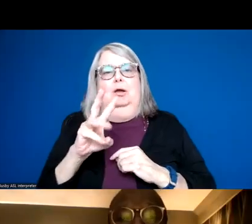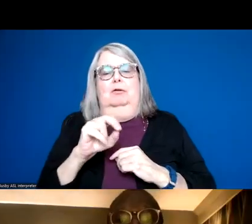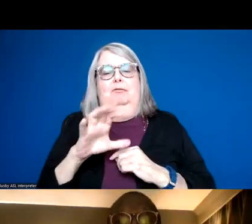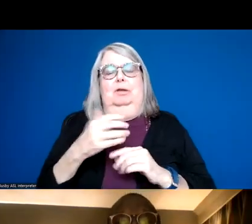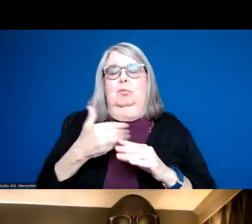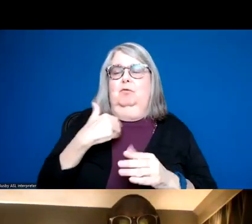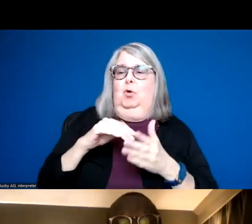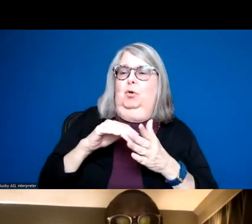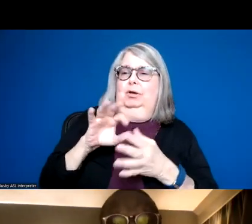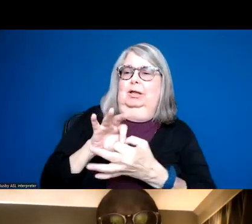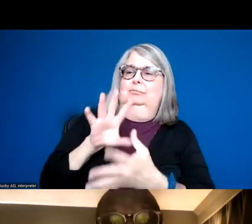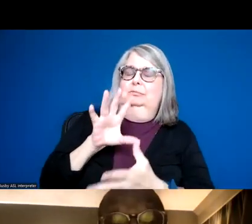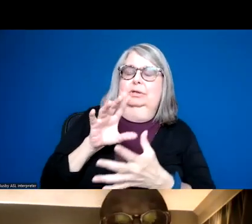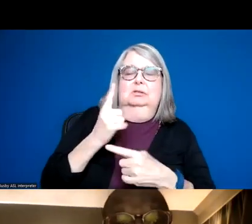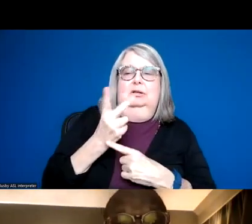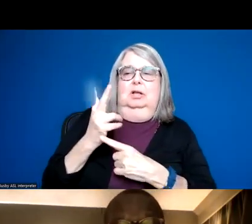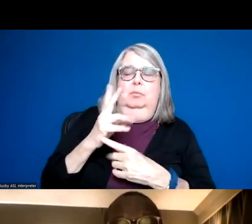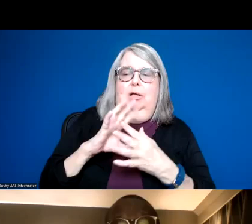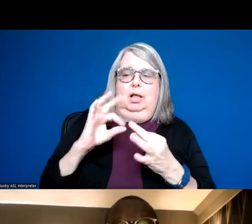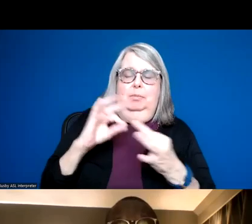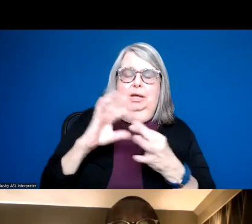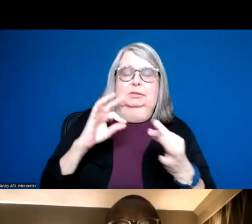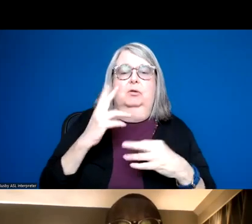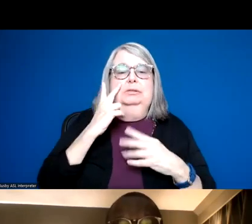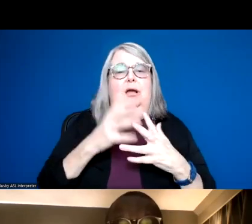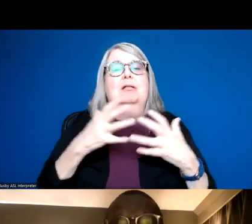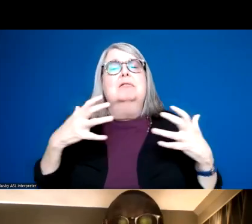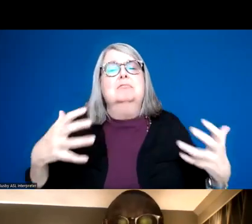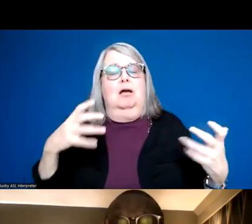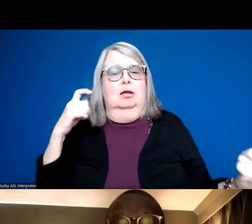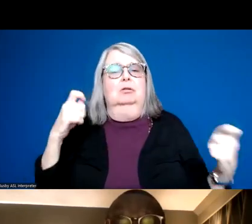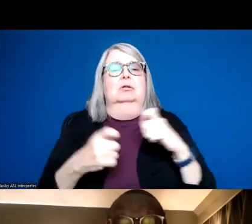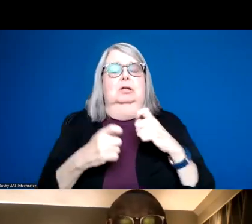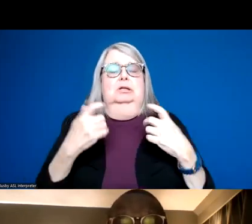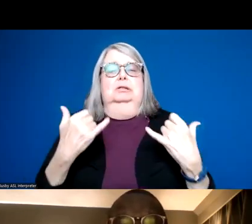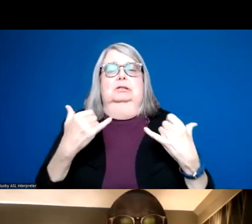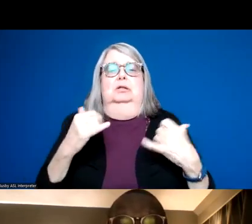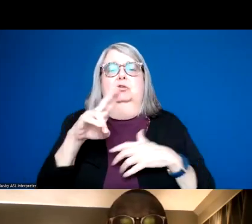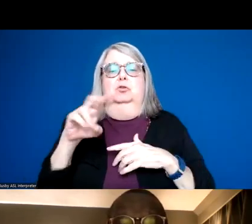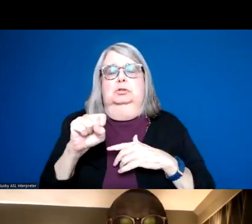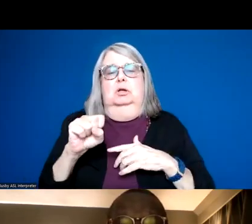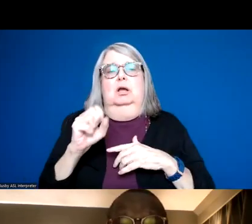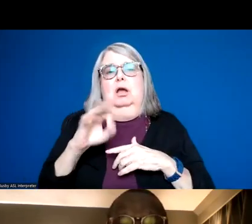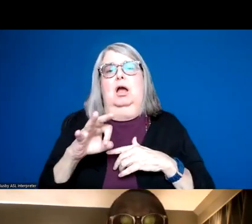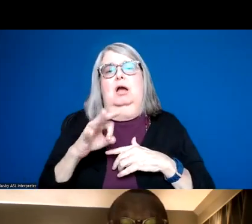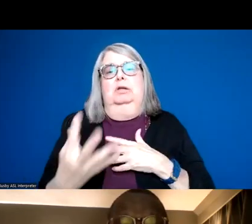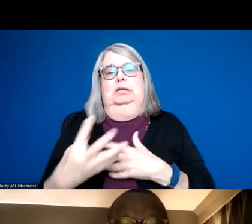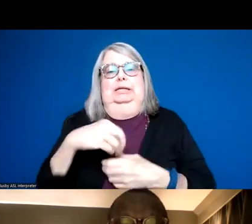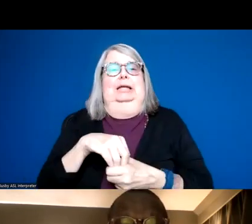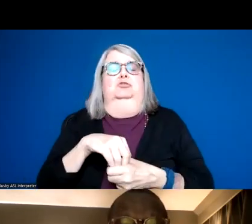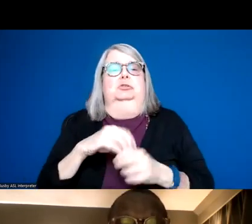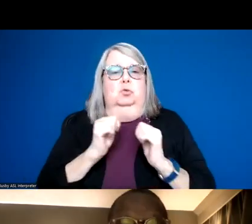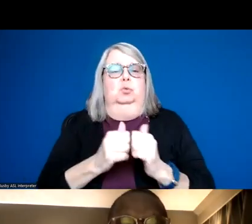go, man, just a couple of comments in that regard. We're seeing a lot of movement across the country now of engaging with